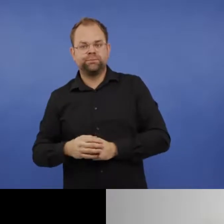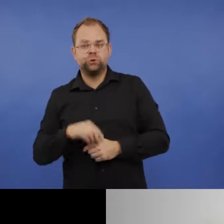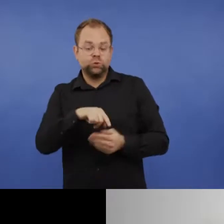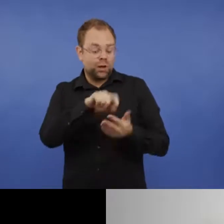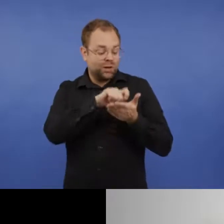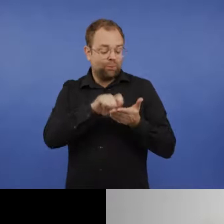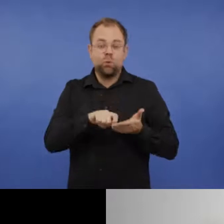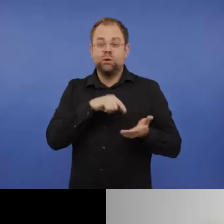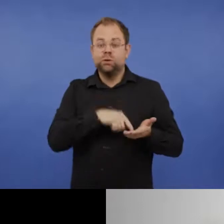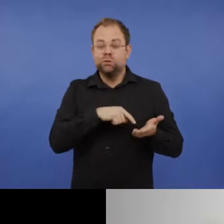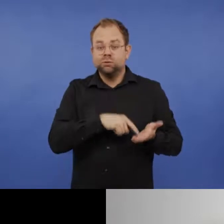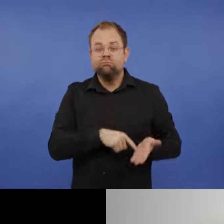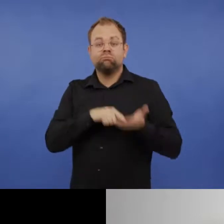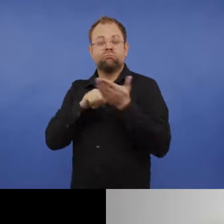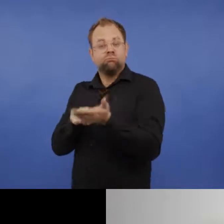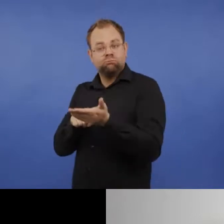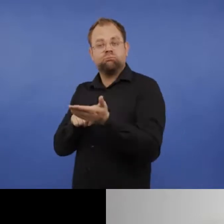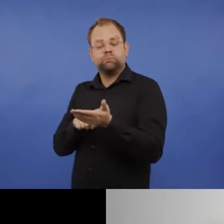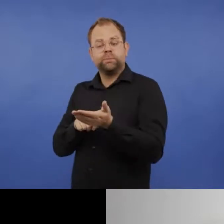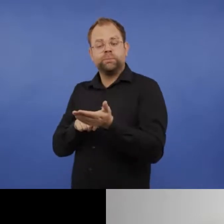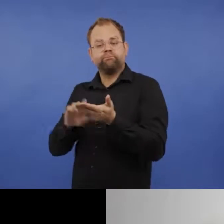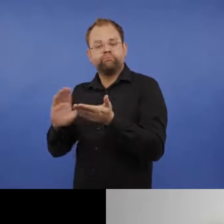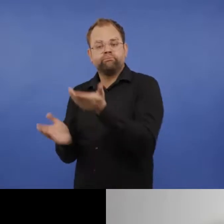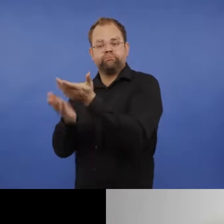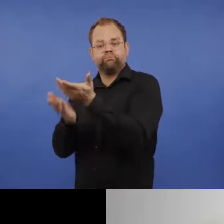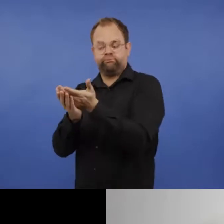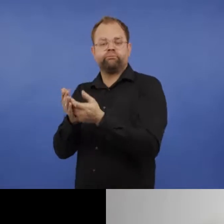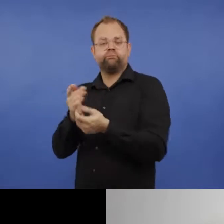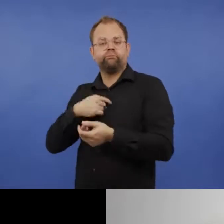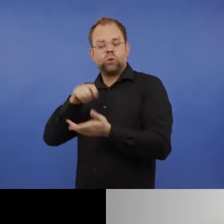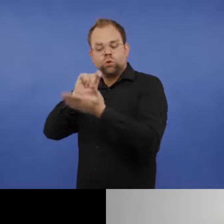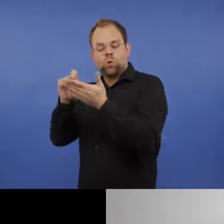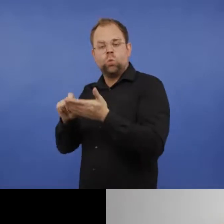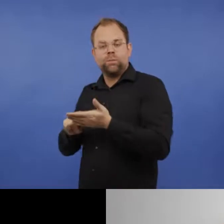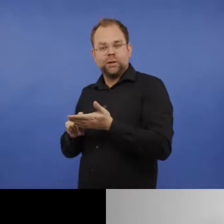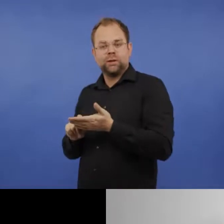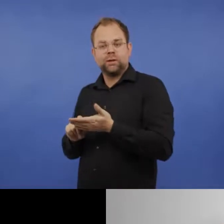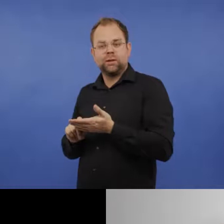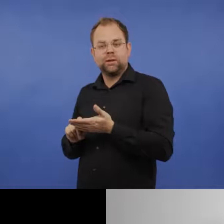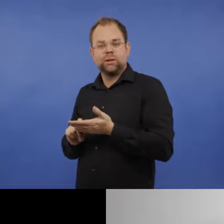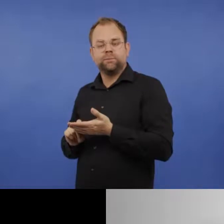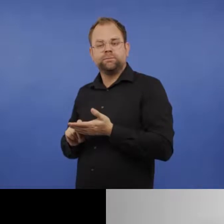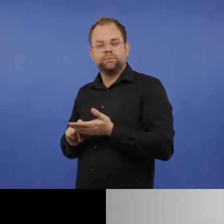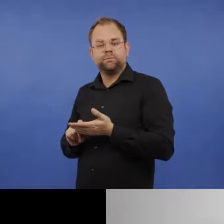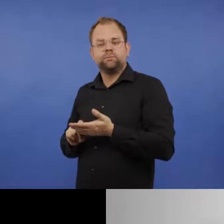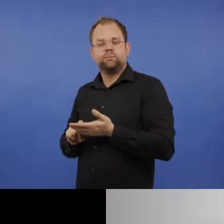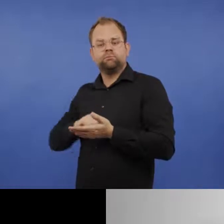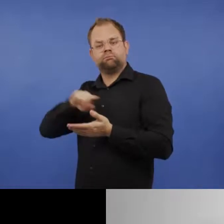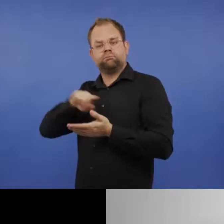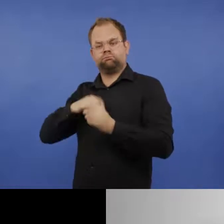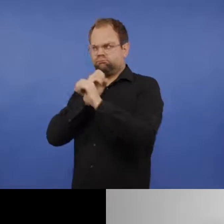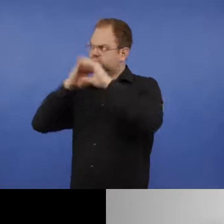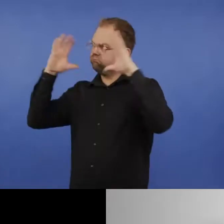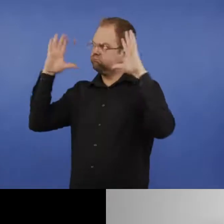2030. And of course, we realize that the report is fully in line with our Vision 2030 on disability, whereby we endeavor